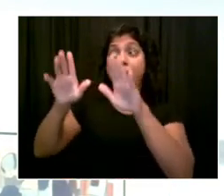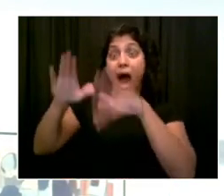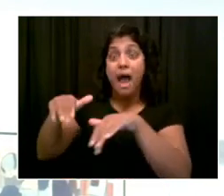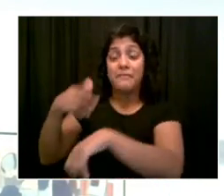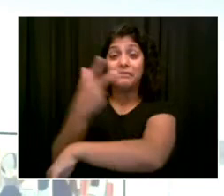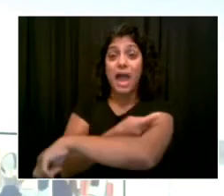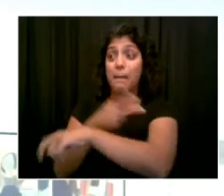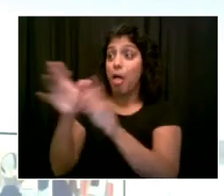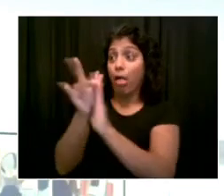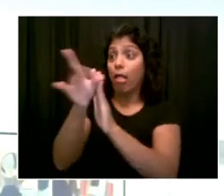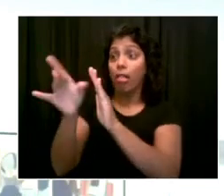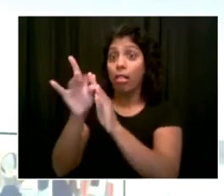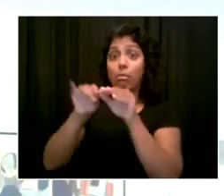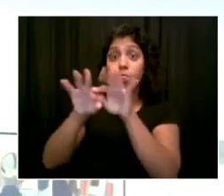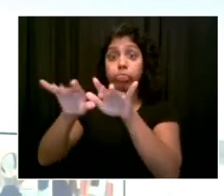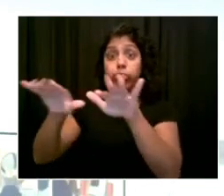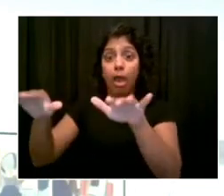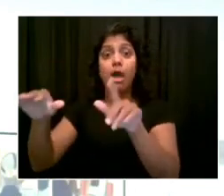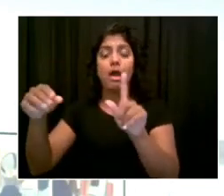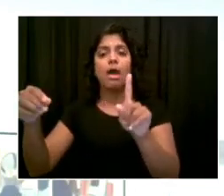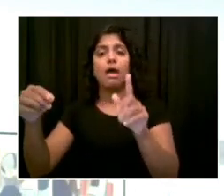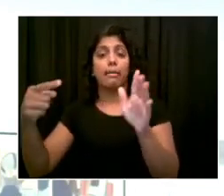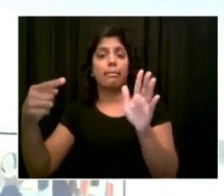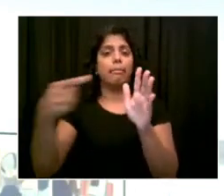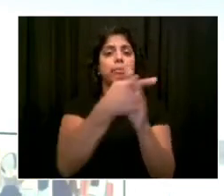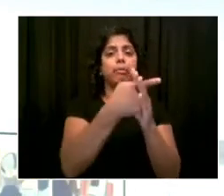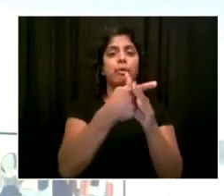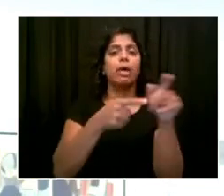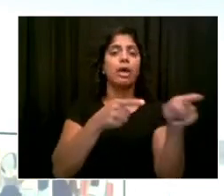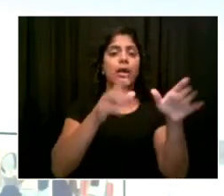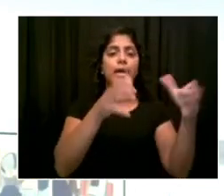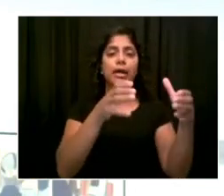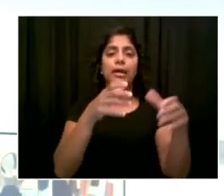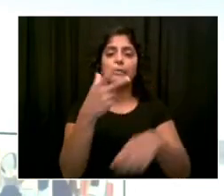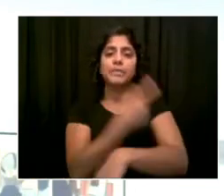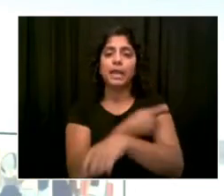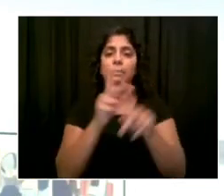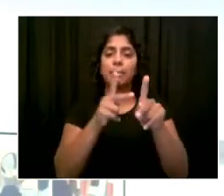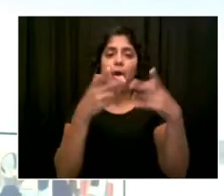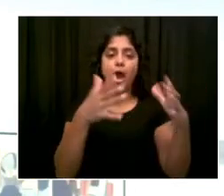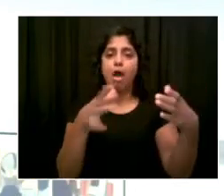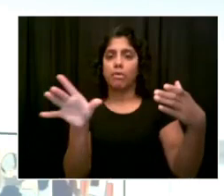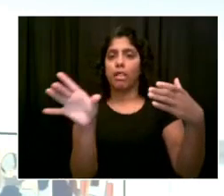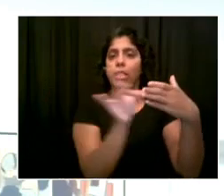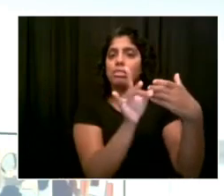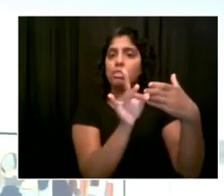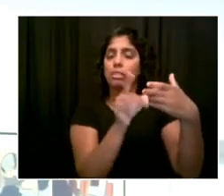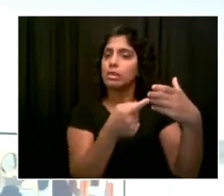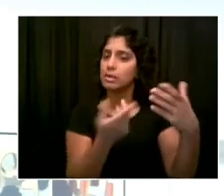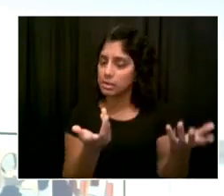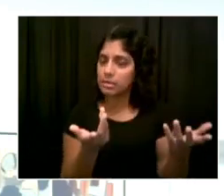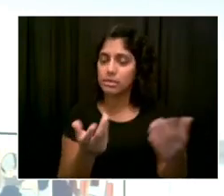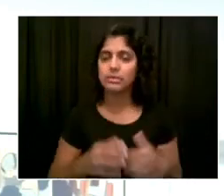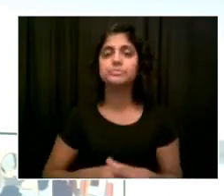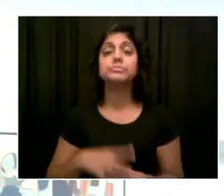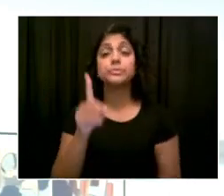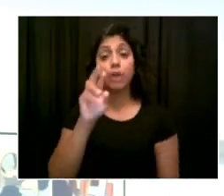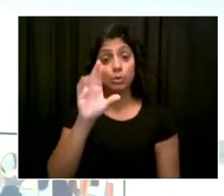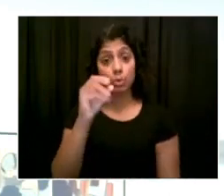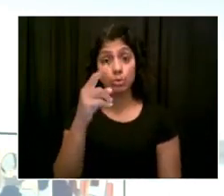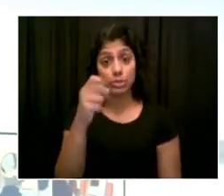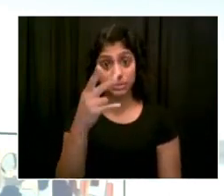are unvaccinated. We do know from data around the world and in the United States to some